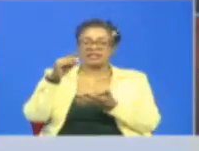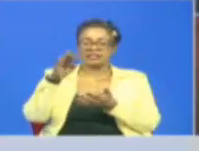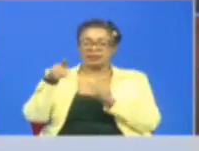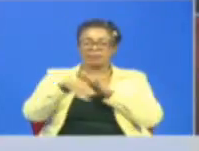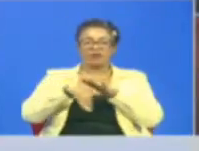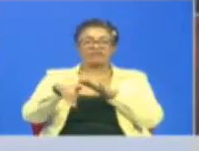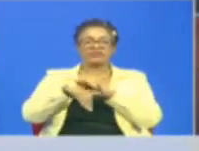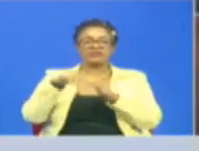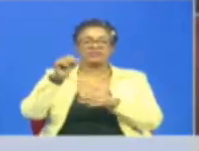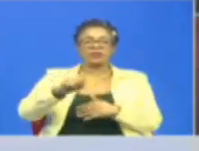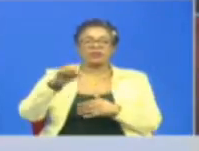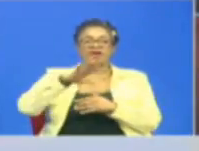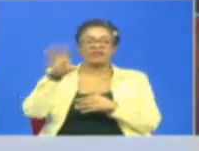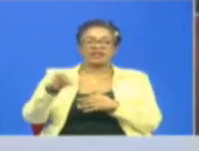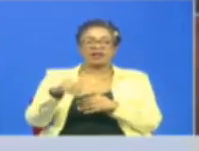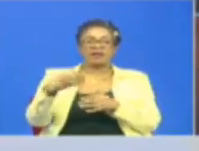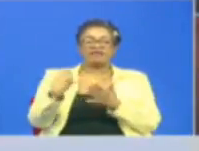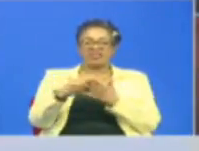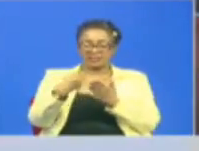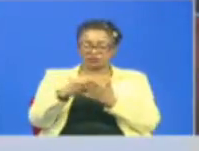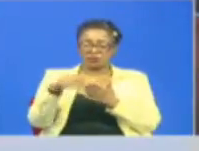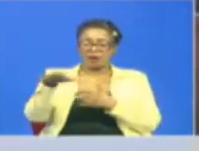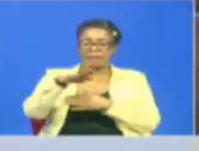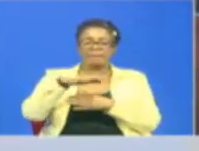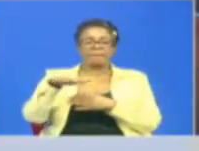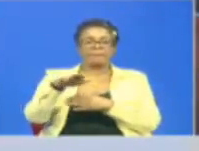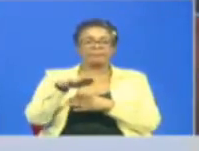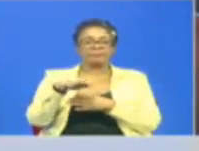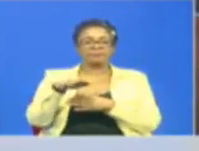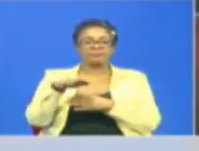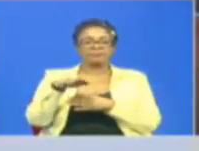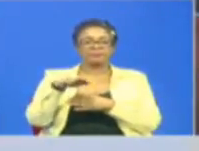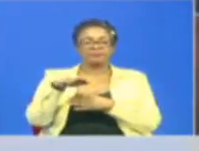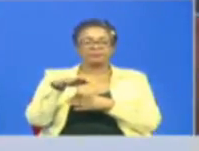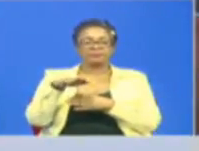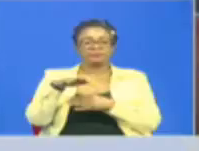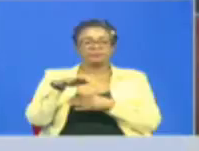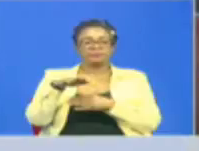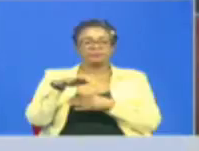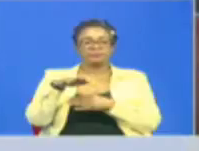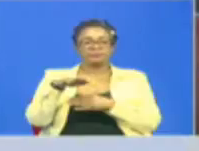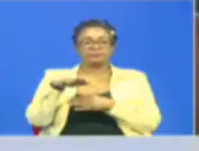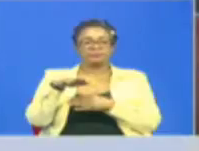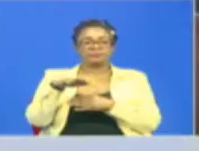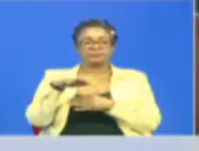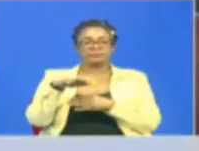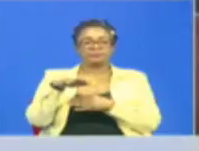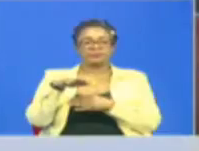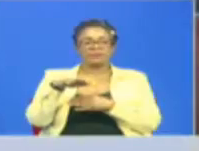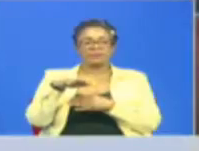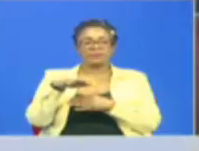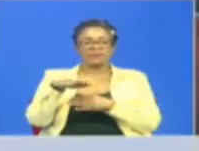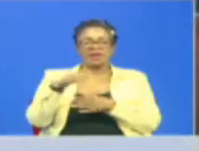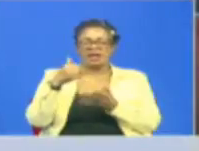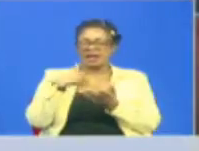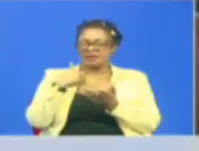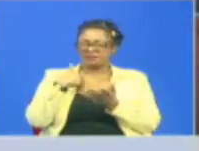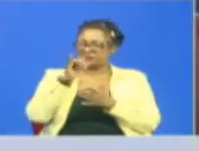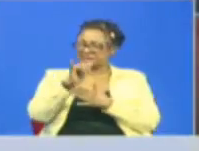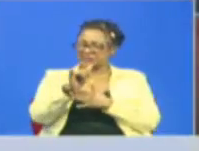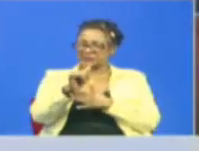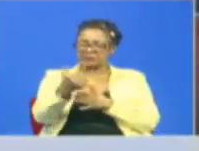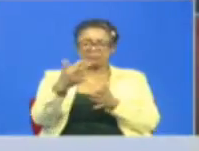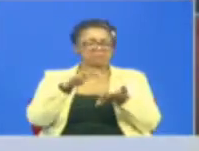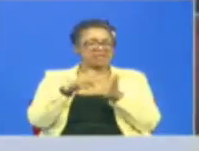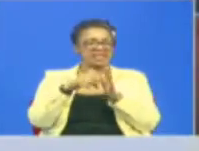South Africa's financial hub. And elsewhere, shaming the devil may have taken a new meaning as thousands